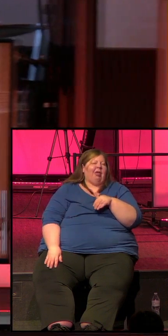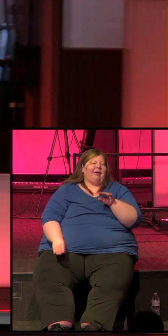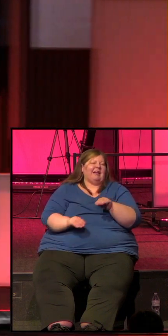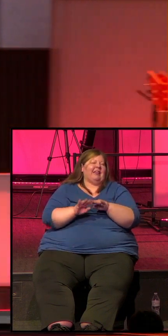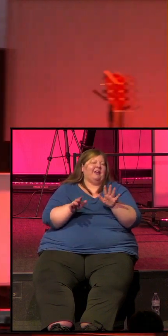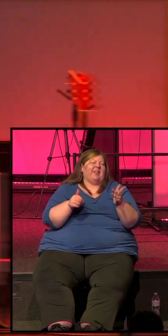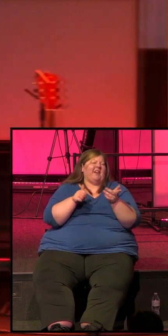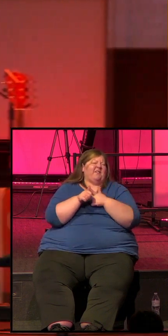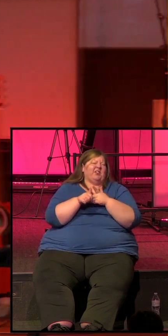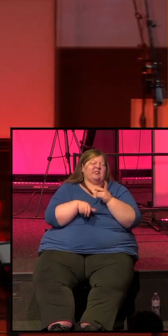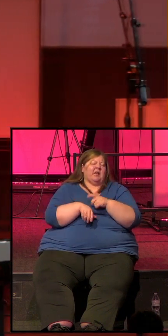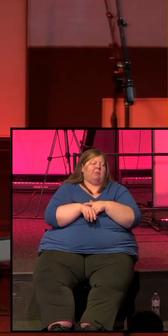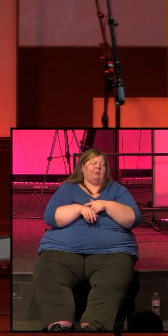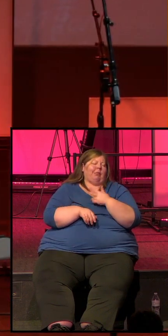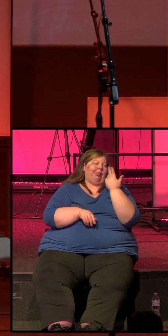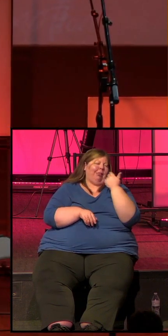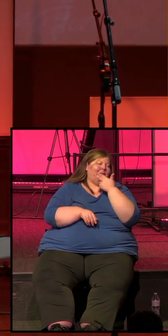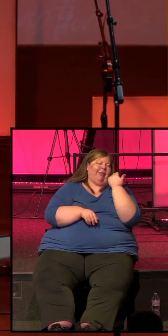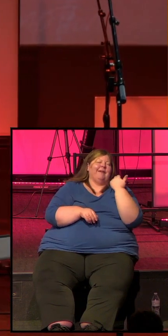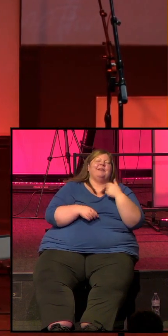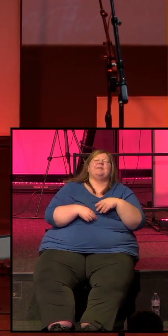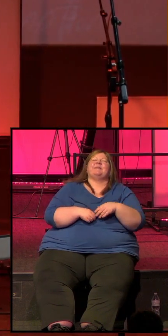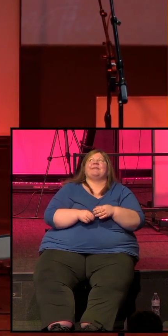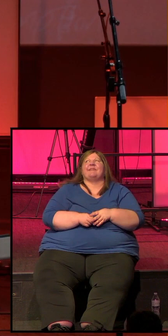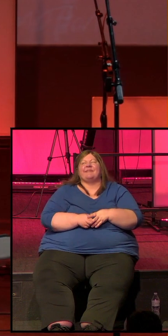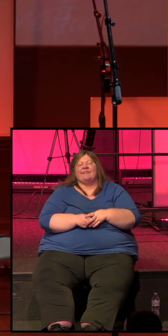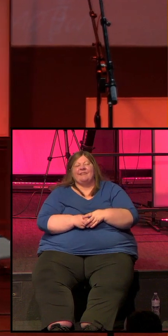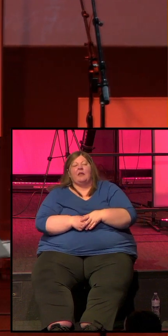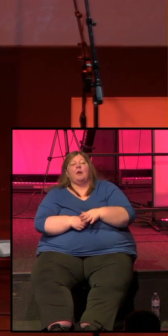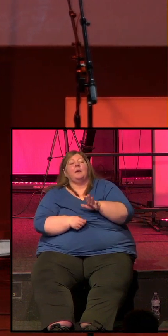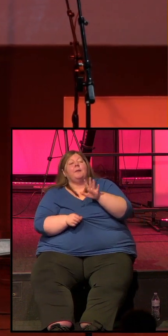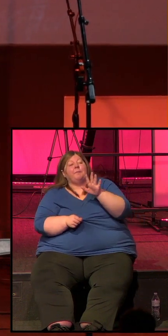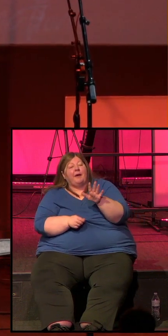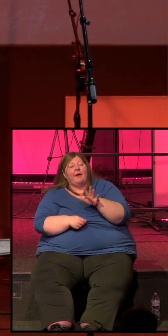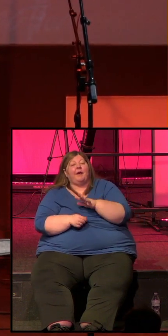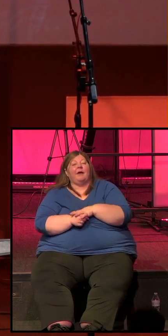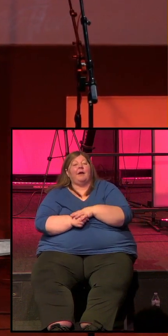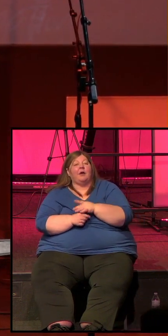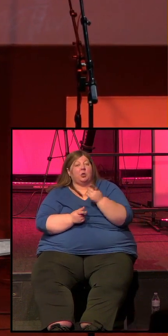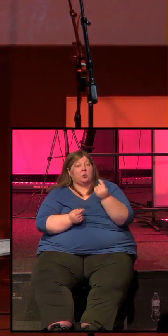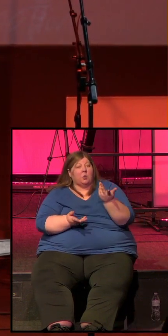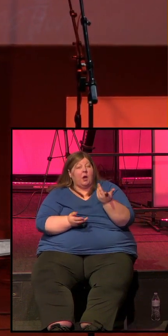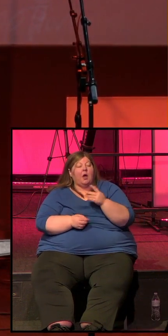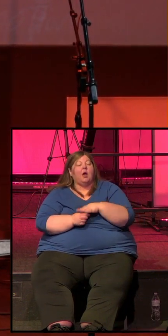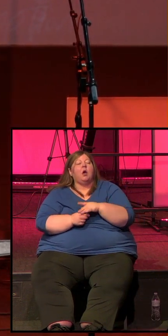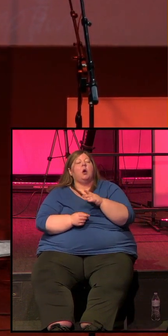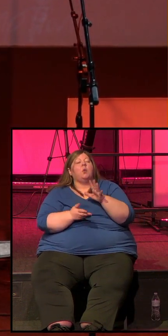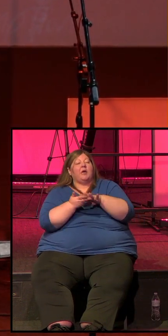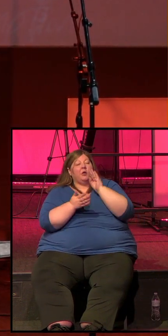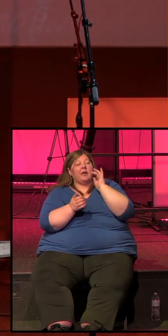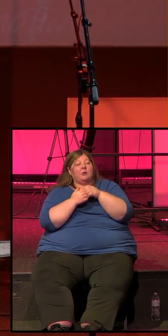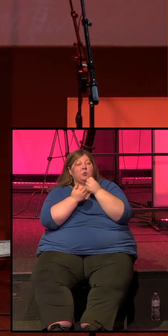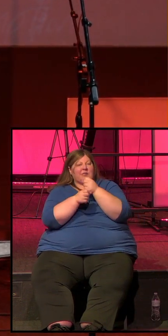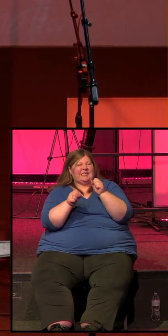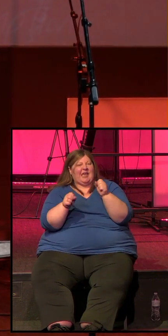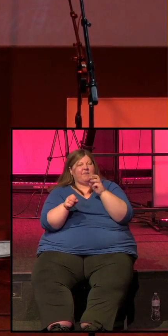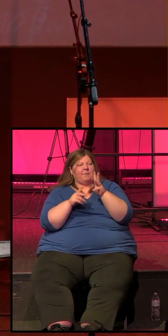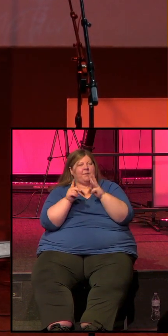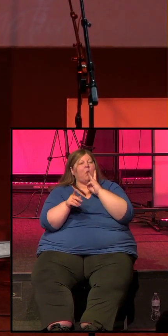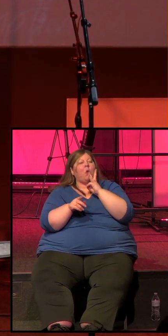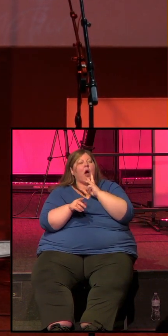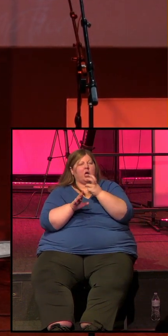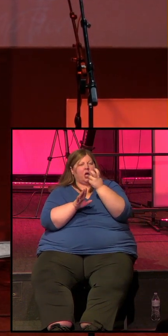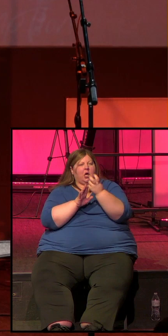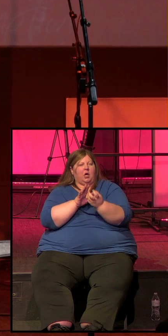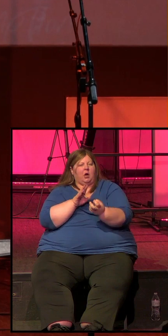first fence, that'll knock me out. So I'm at this thing, but one of the things we got to do was we actually learned how to do water rescue. So in EMT